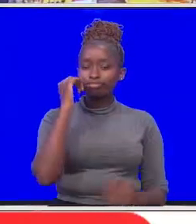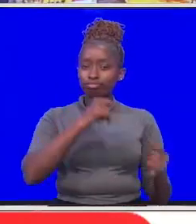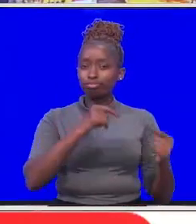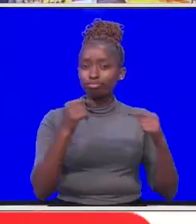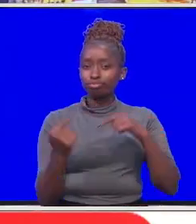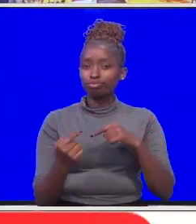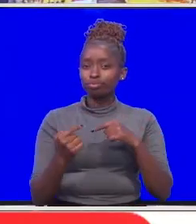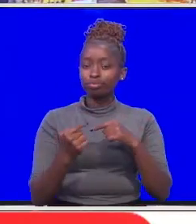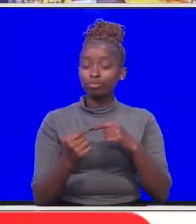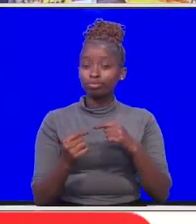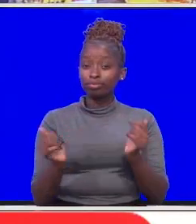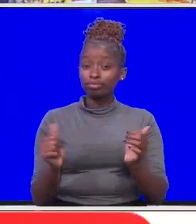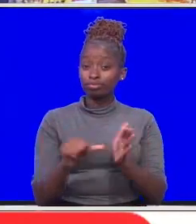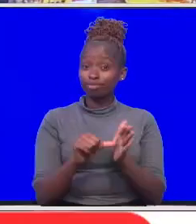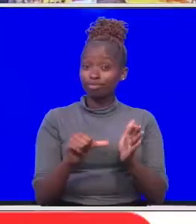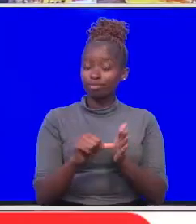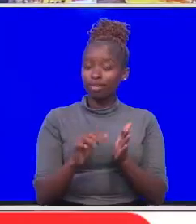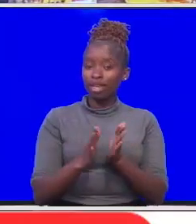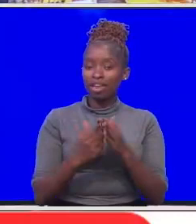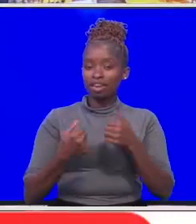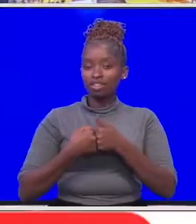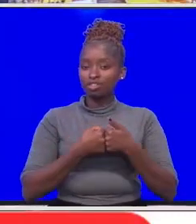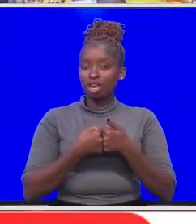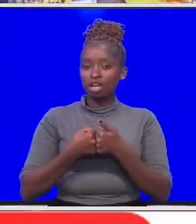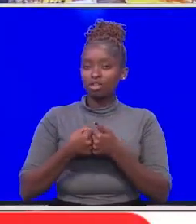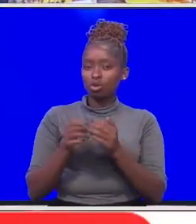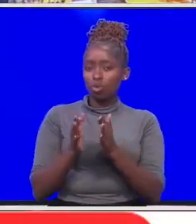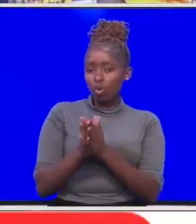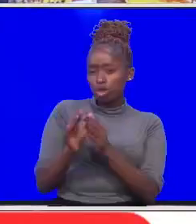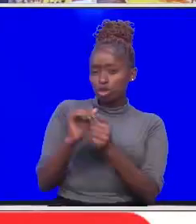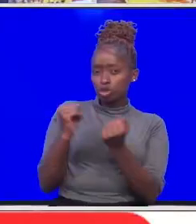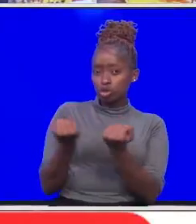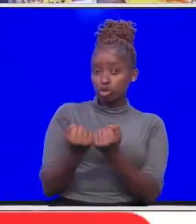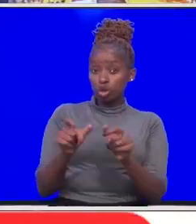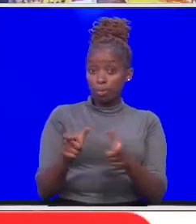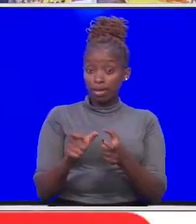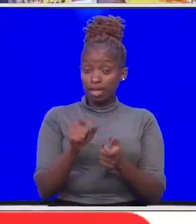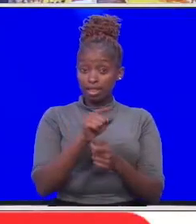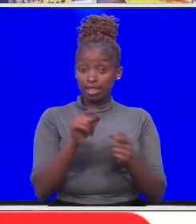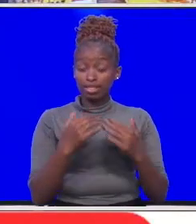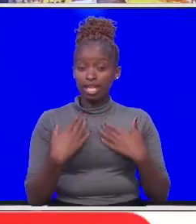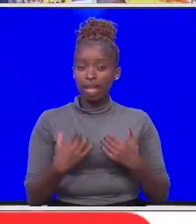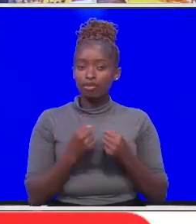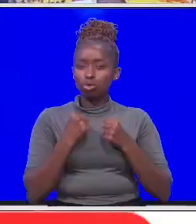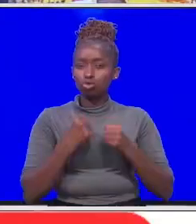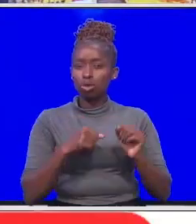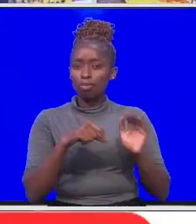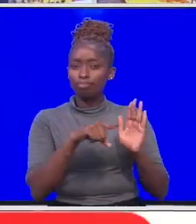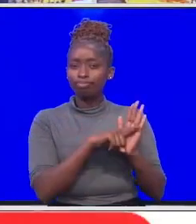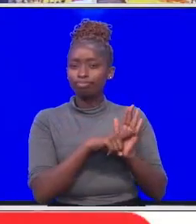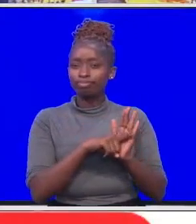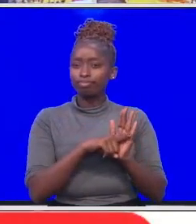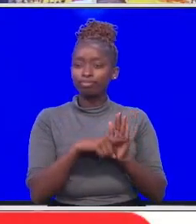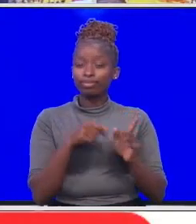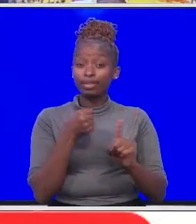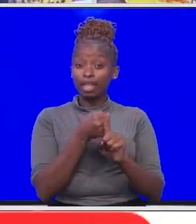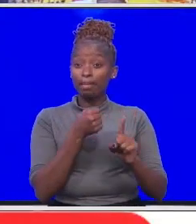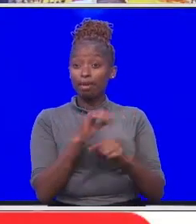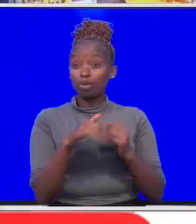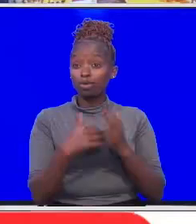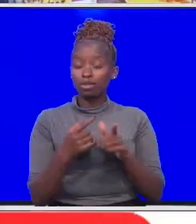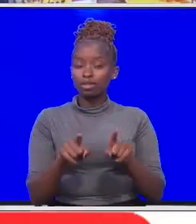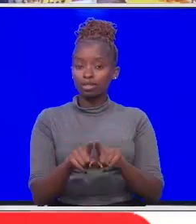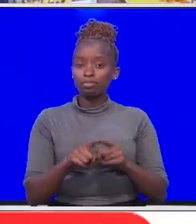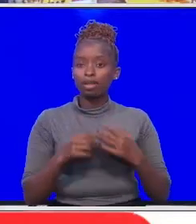challenges. And with the emergence of social media, the negative images strongly impact investor confidence. It also scares